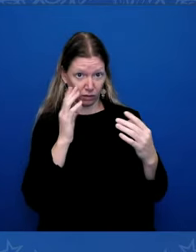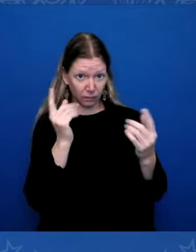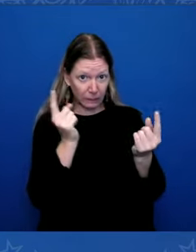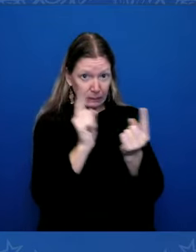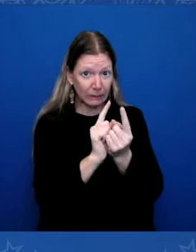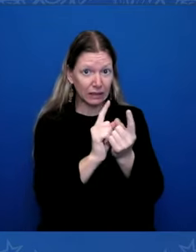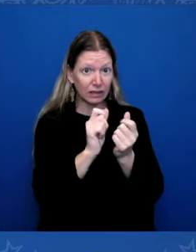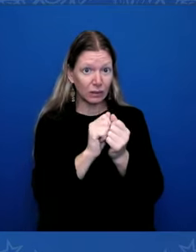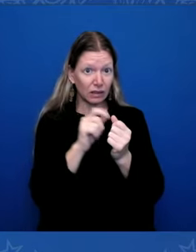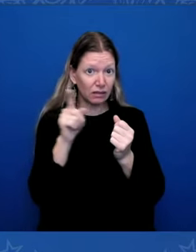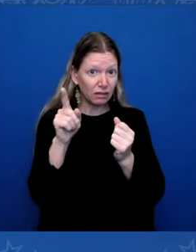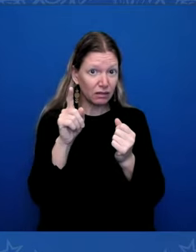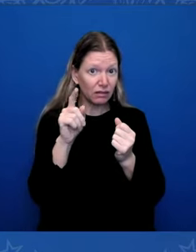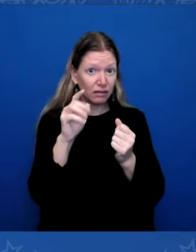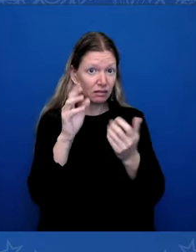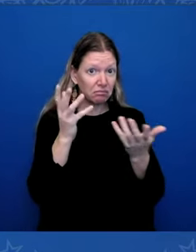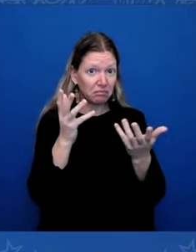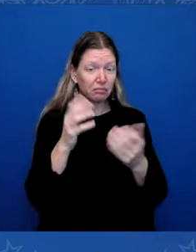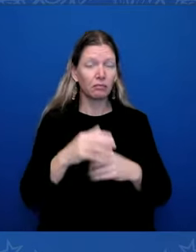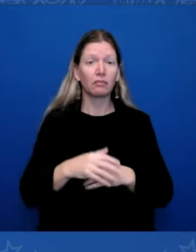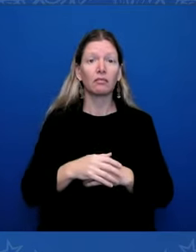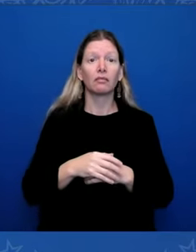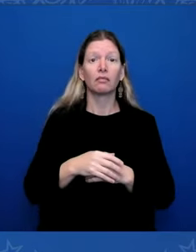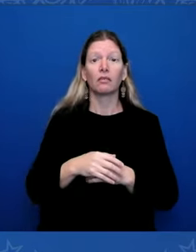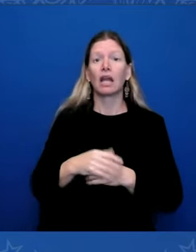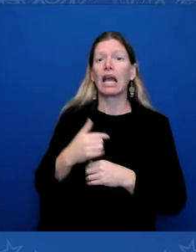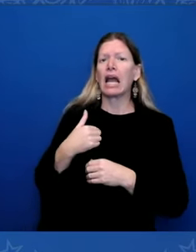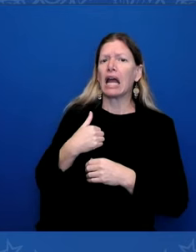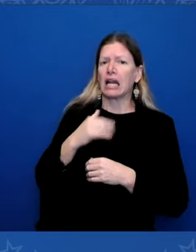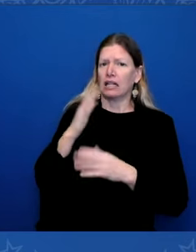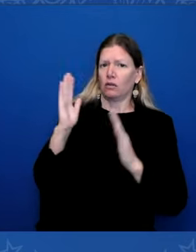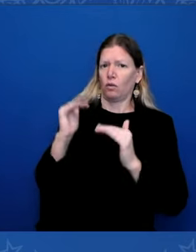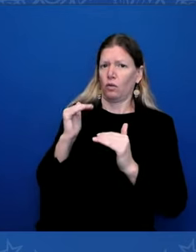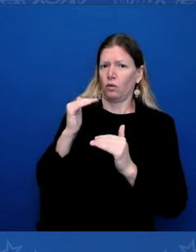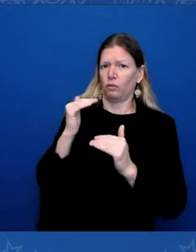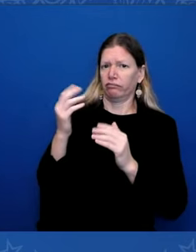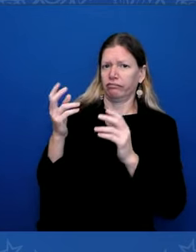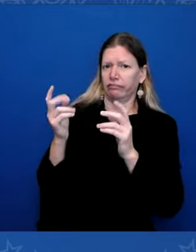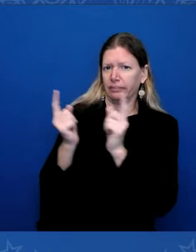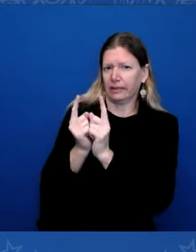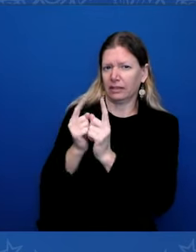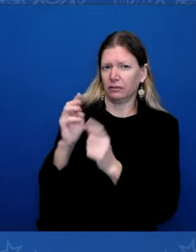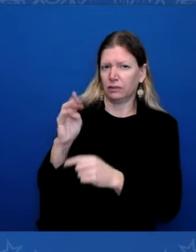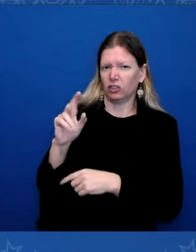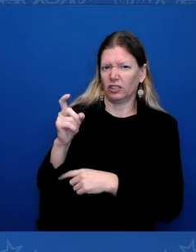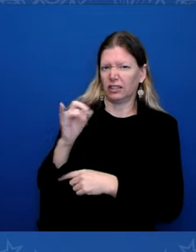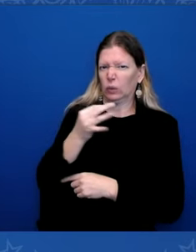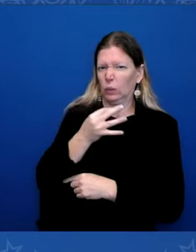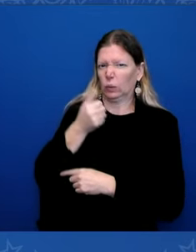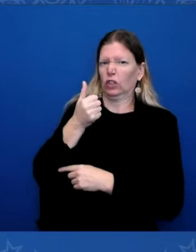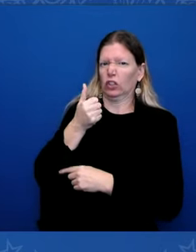sum total, over the last 12 years. So I hope we get to see him again soon.